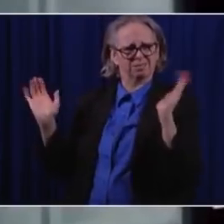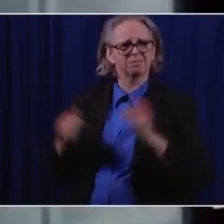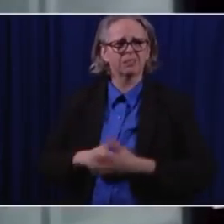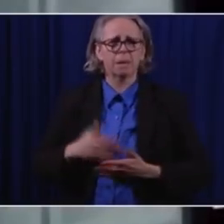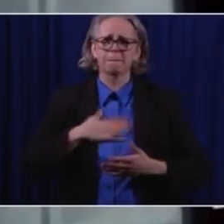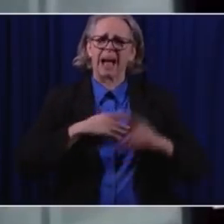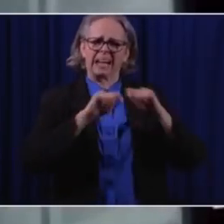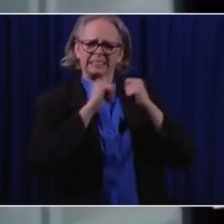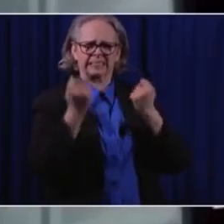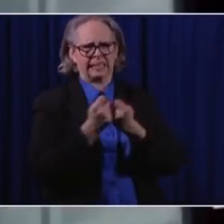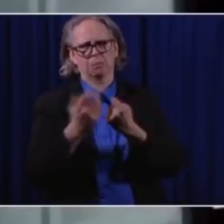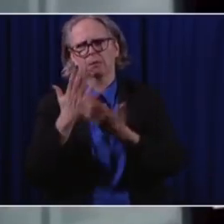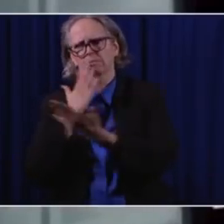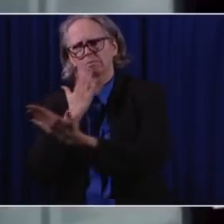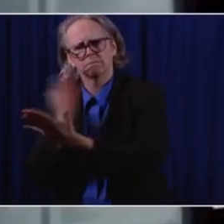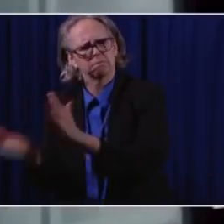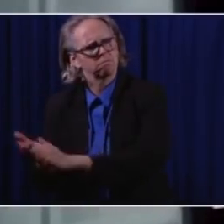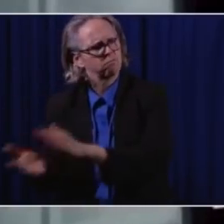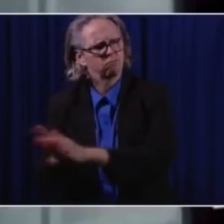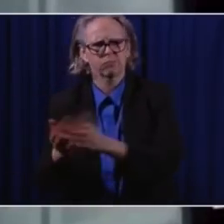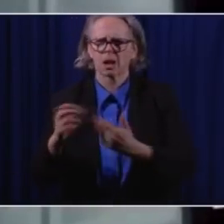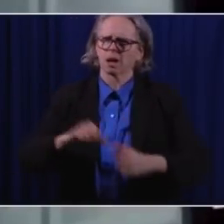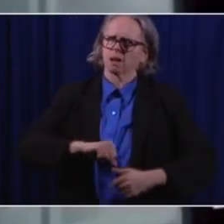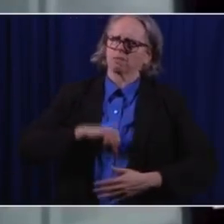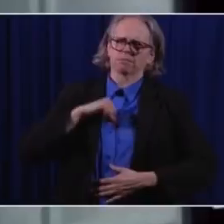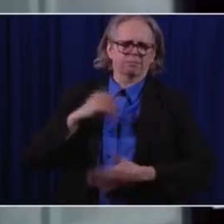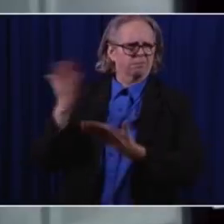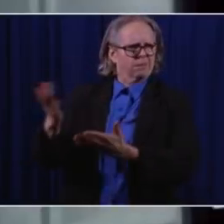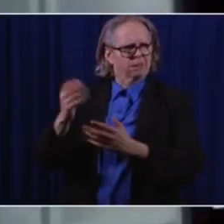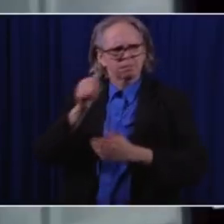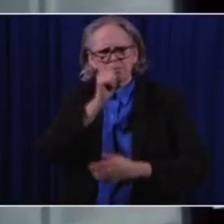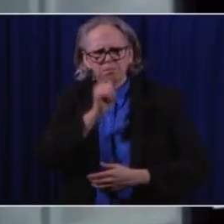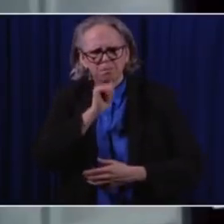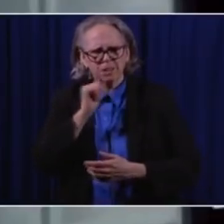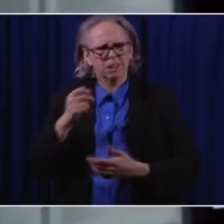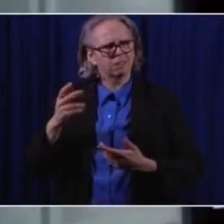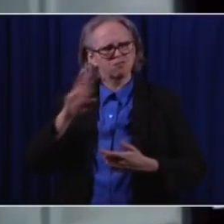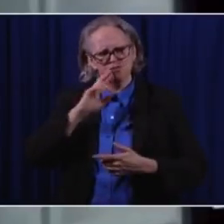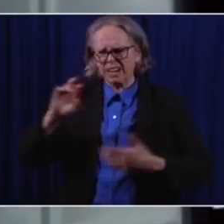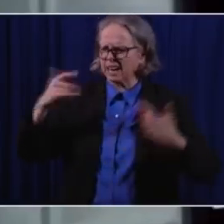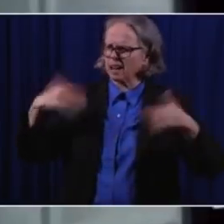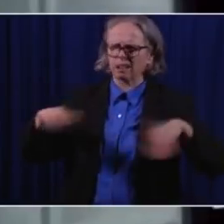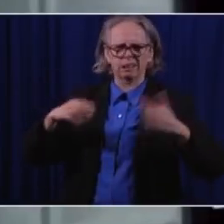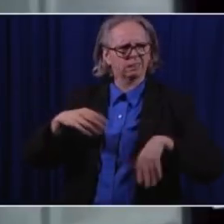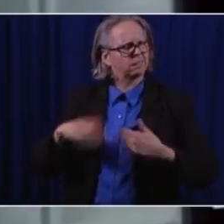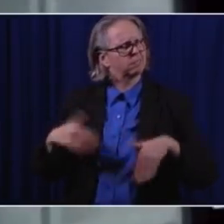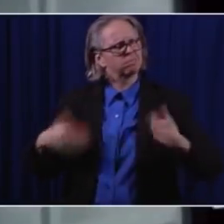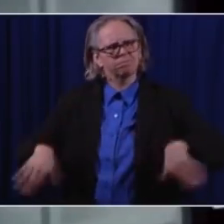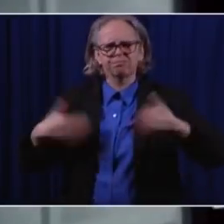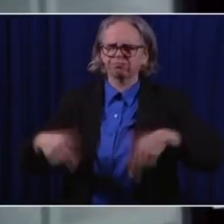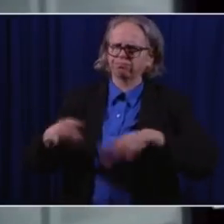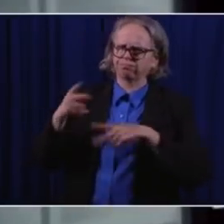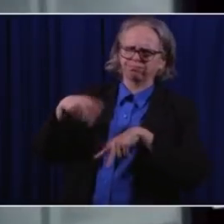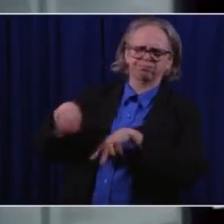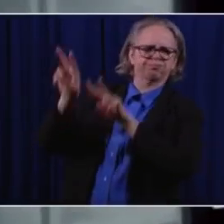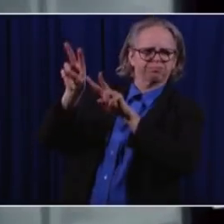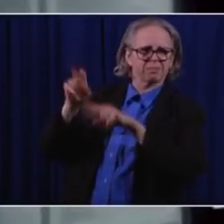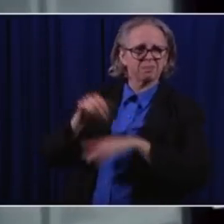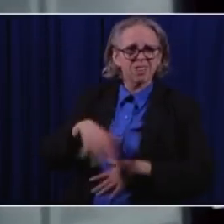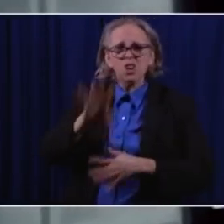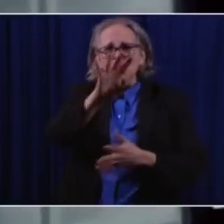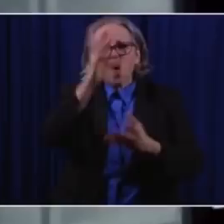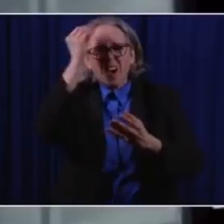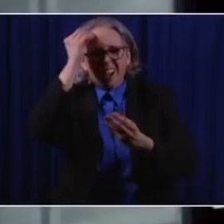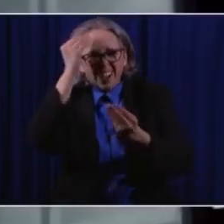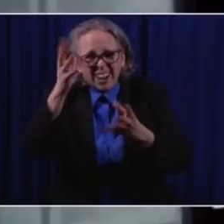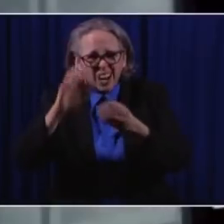specifically because they've been troopers through all of this. We're seeing what your data is reflecting. We're seeing our highest